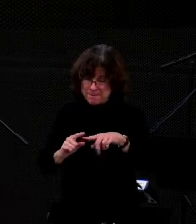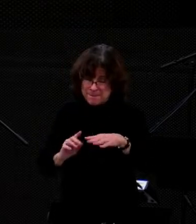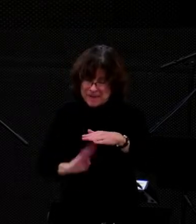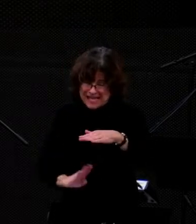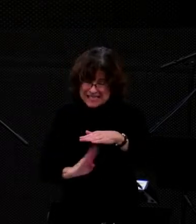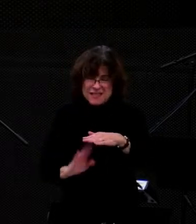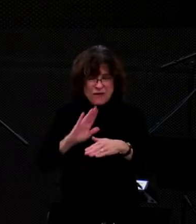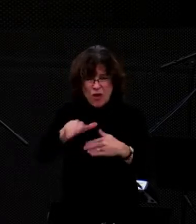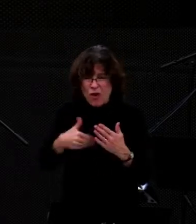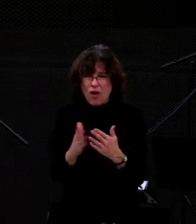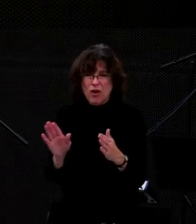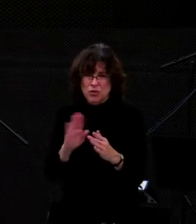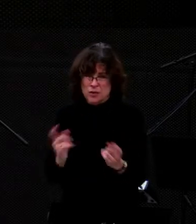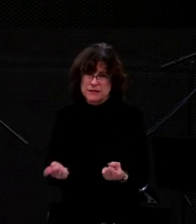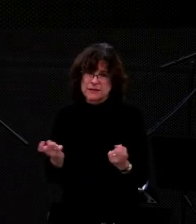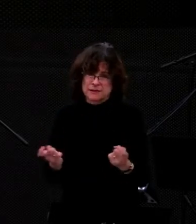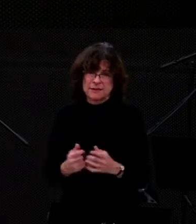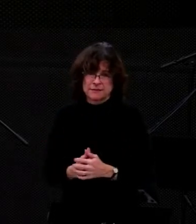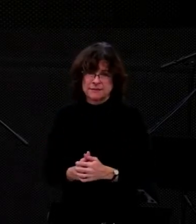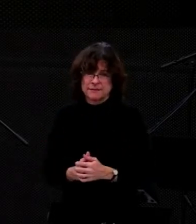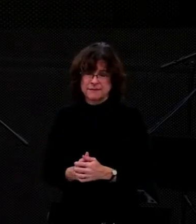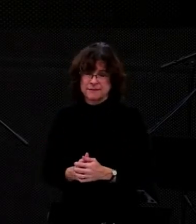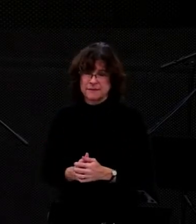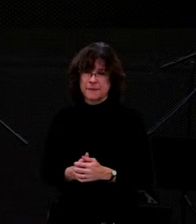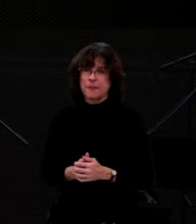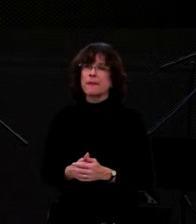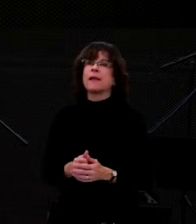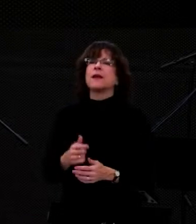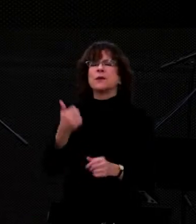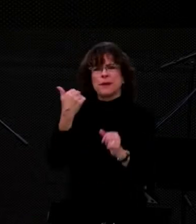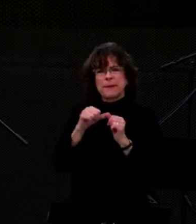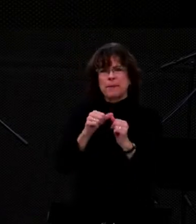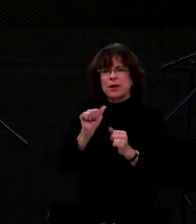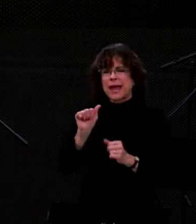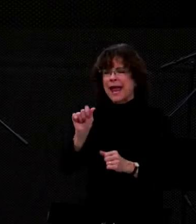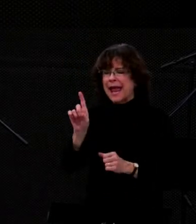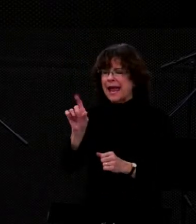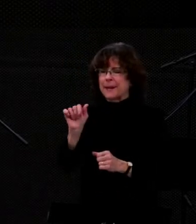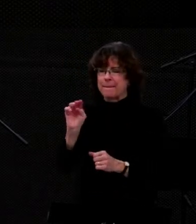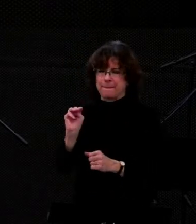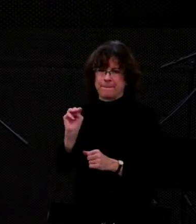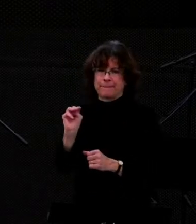commit? See, Adam, in the garden, way back at the beginning,